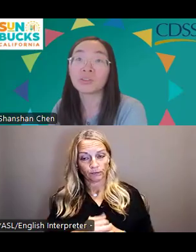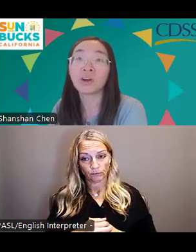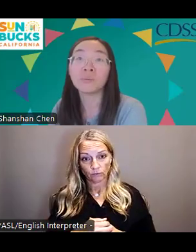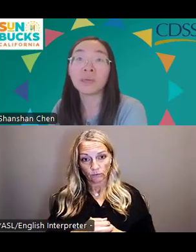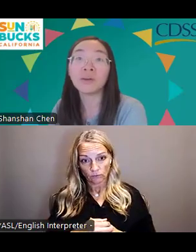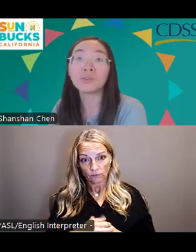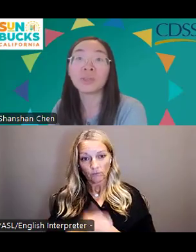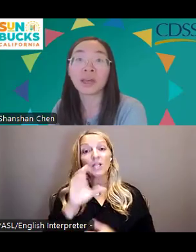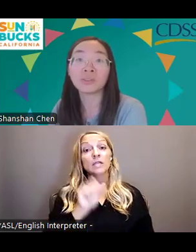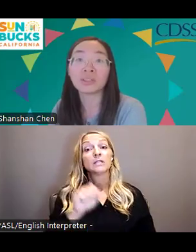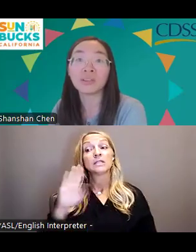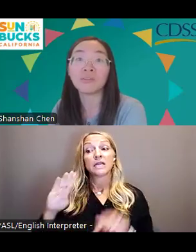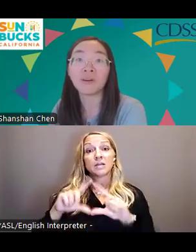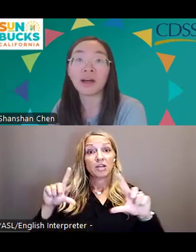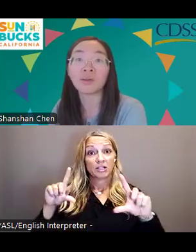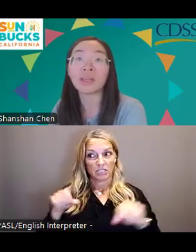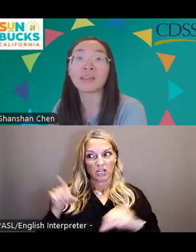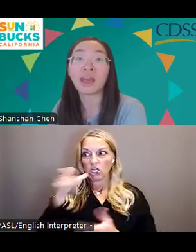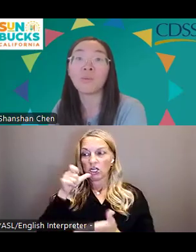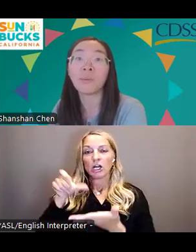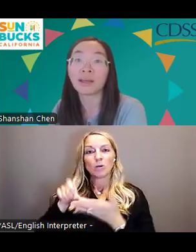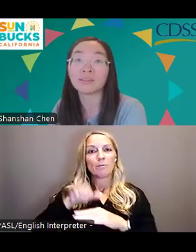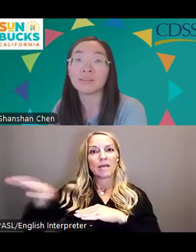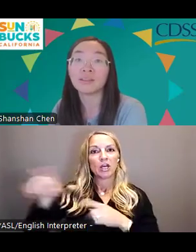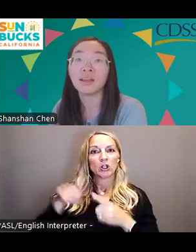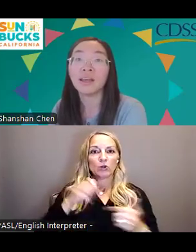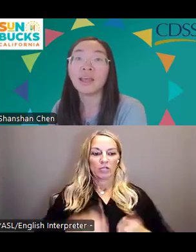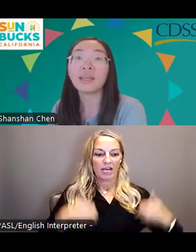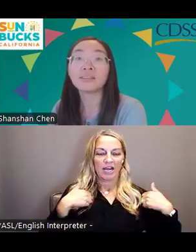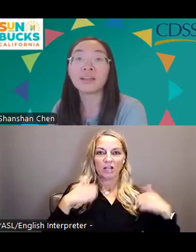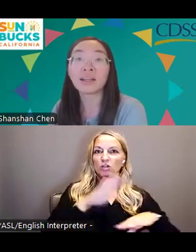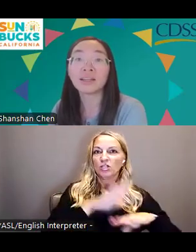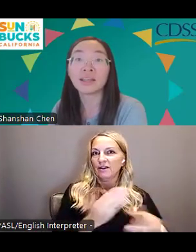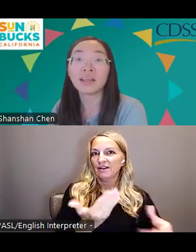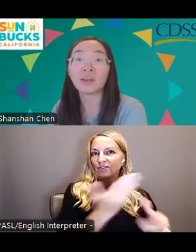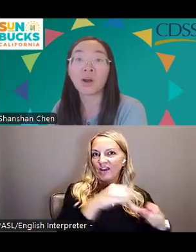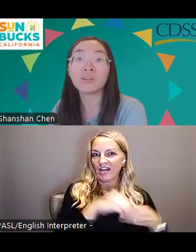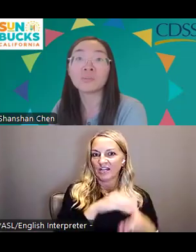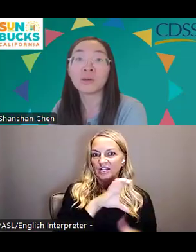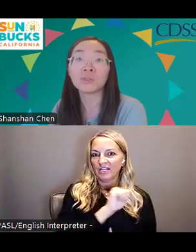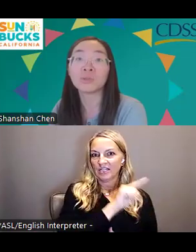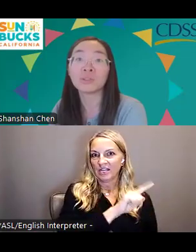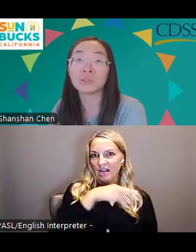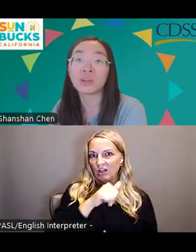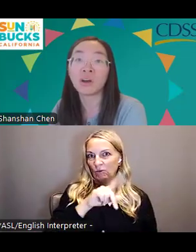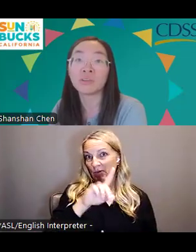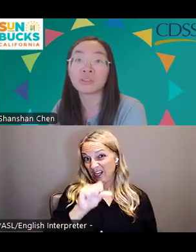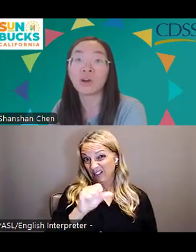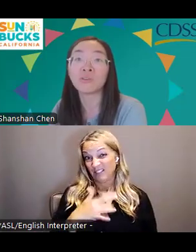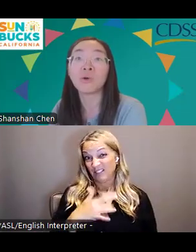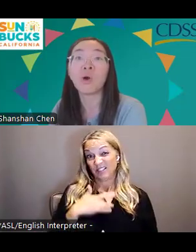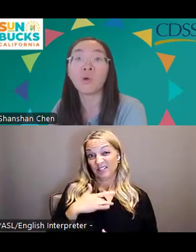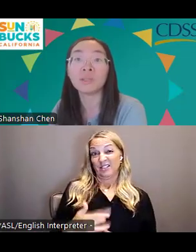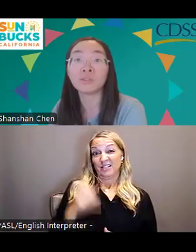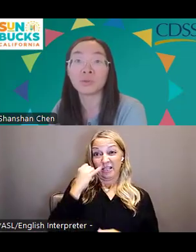Sunbucks cards are mailed to the address on file in CalPads. It is likely that the cards mailed to the district